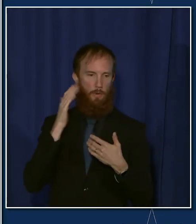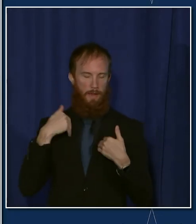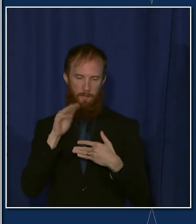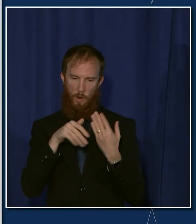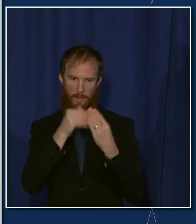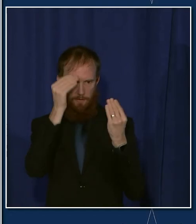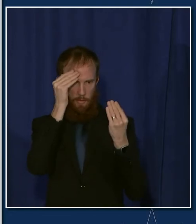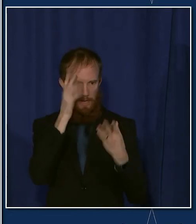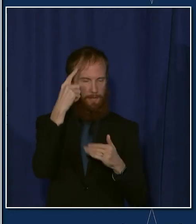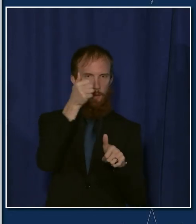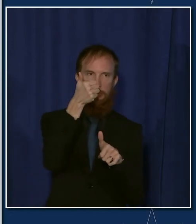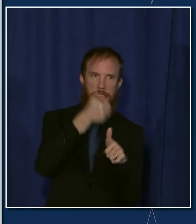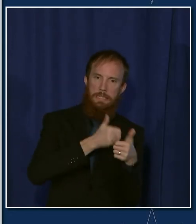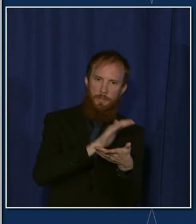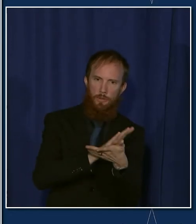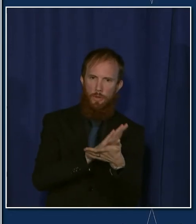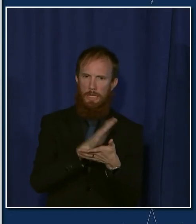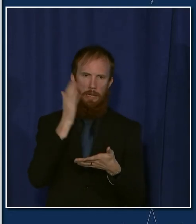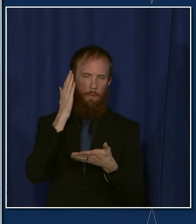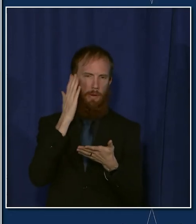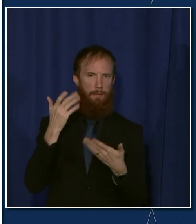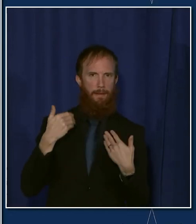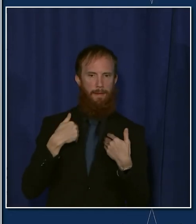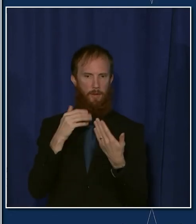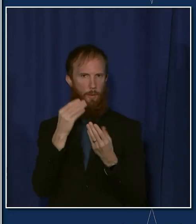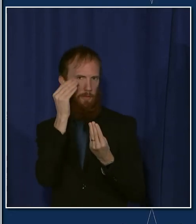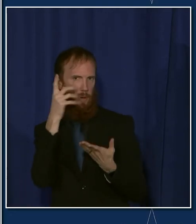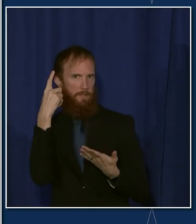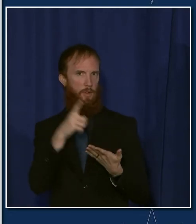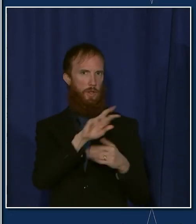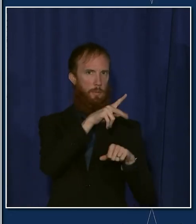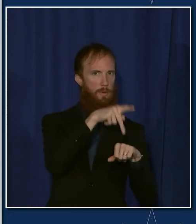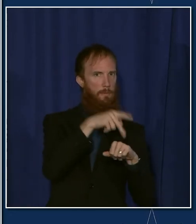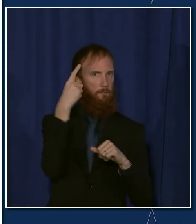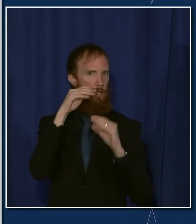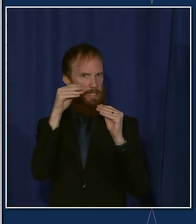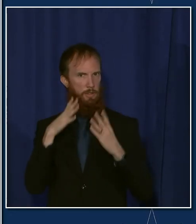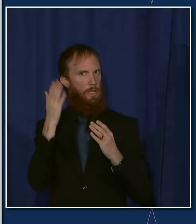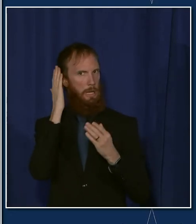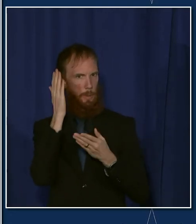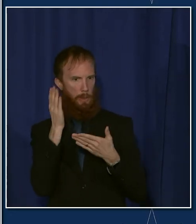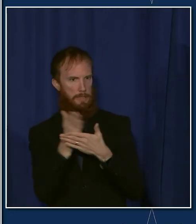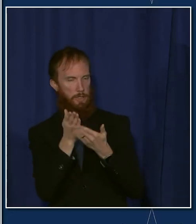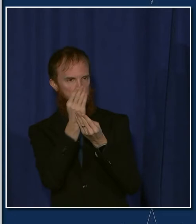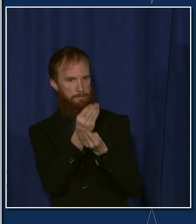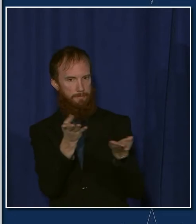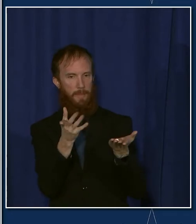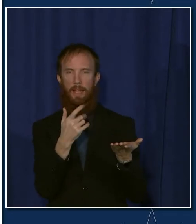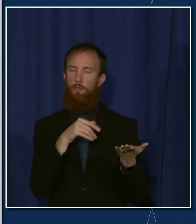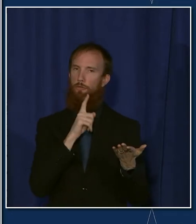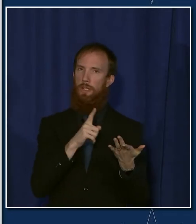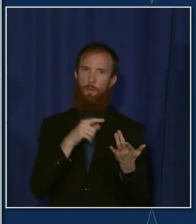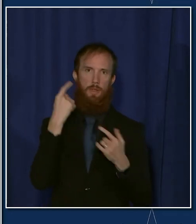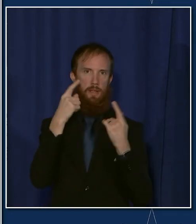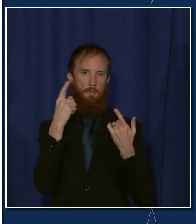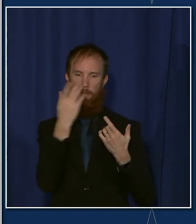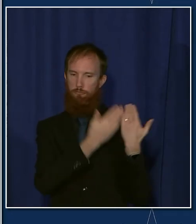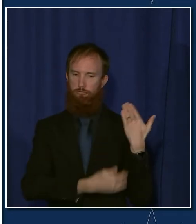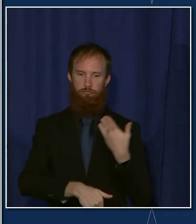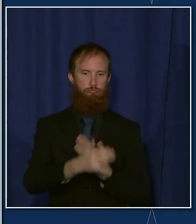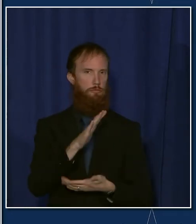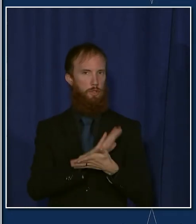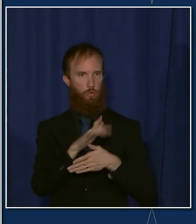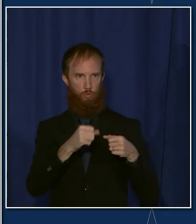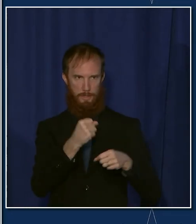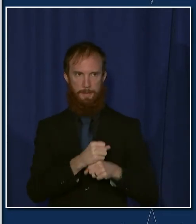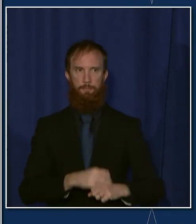be providing a lot of information through our principals, through our teachers. And like I said, we're playing the long game. This is going to be for the entire school year.